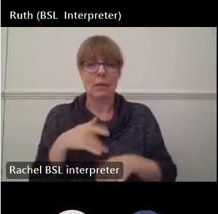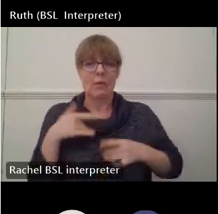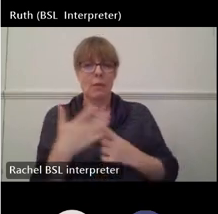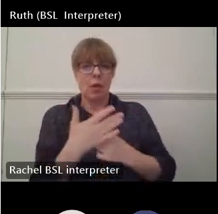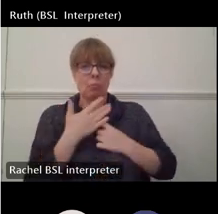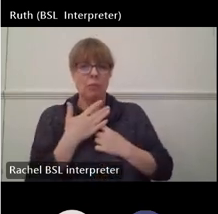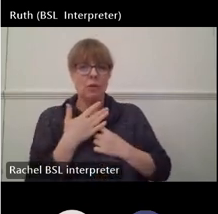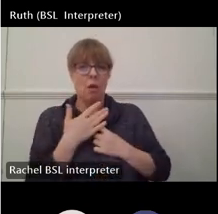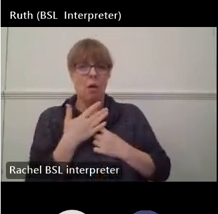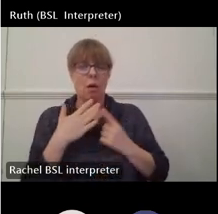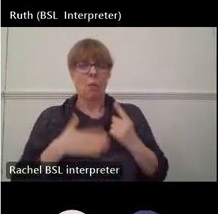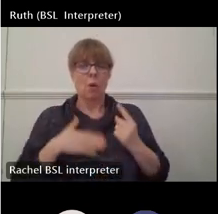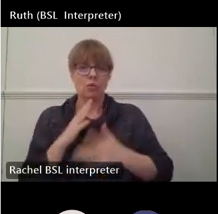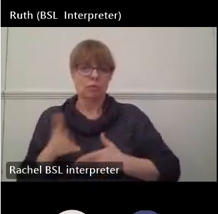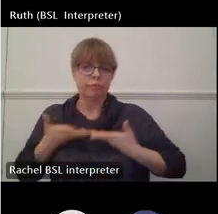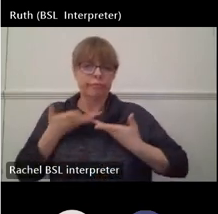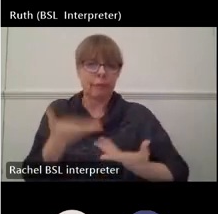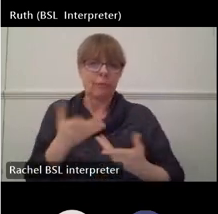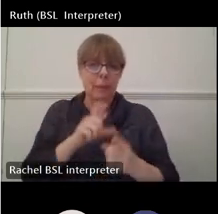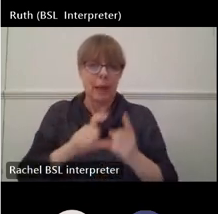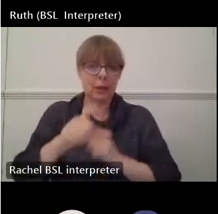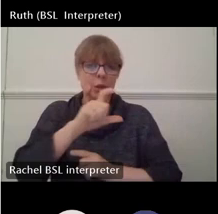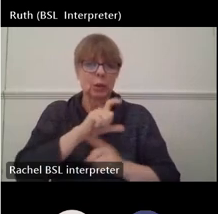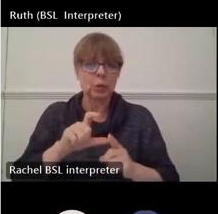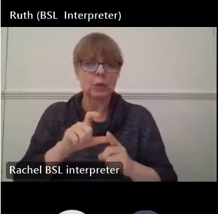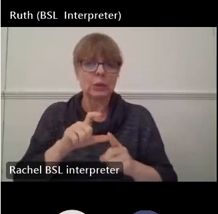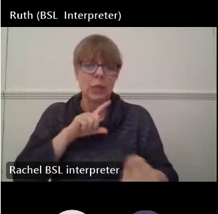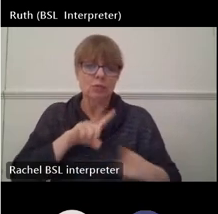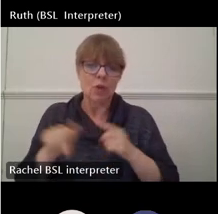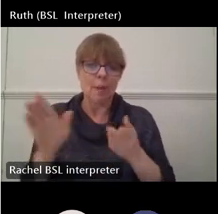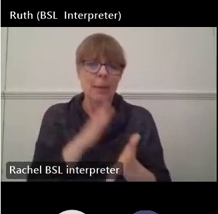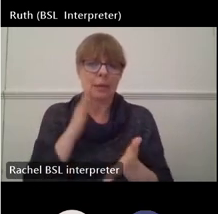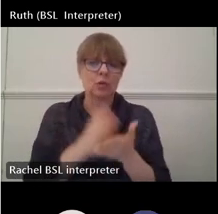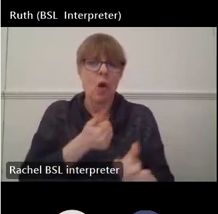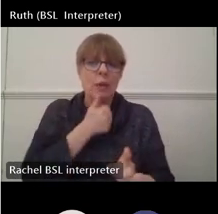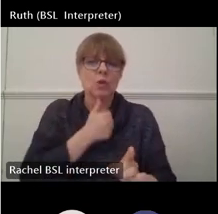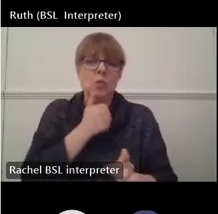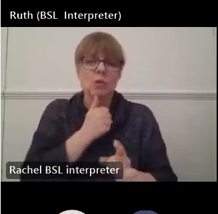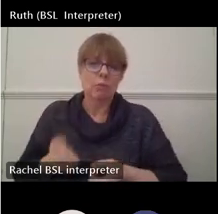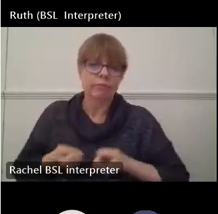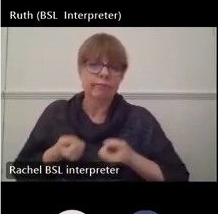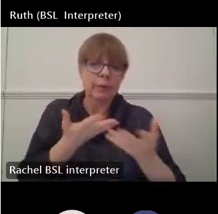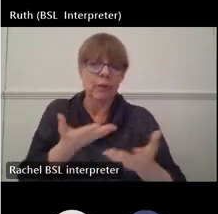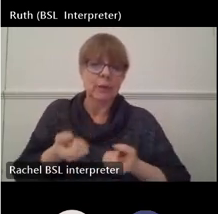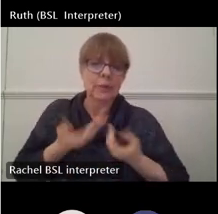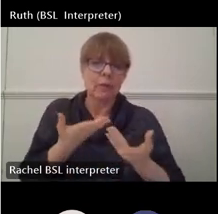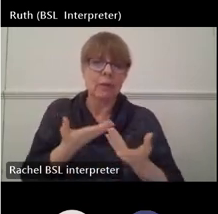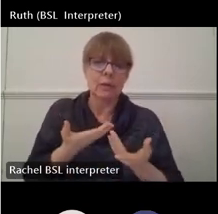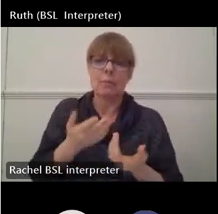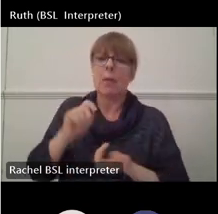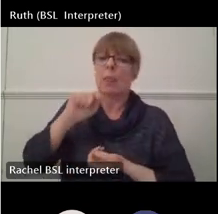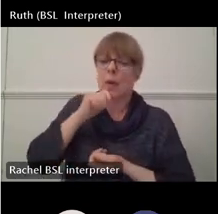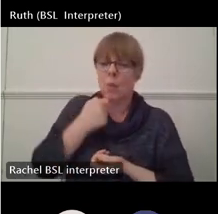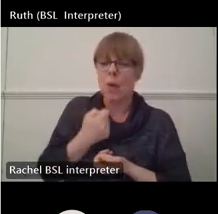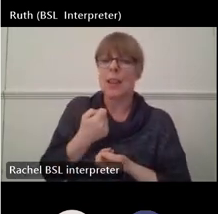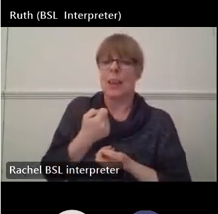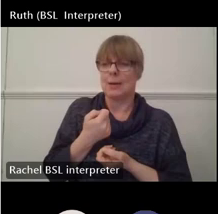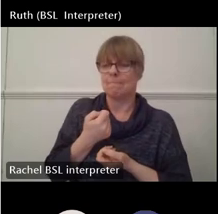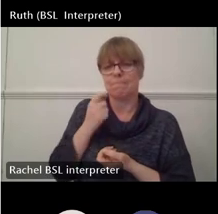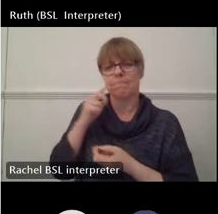as much as I can, and I do endeavour to be useful. But, you know, they'll vet stuff, which I find quite